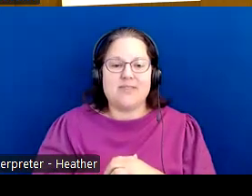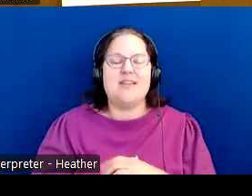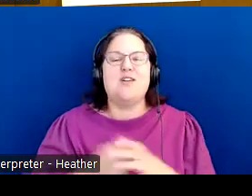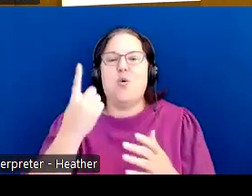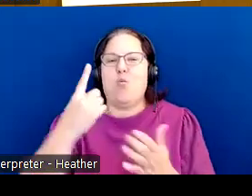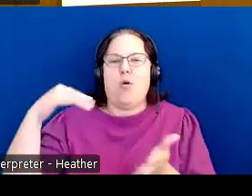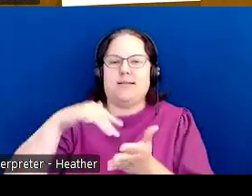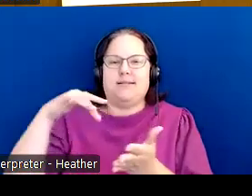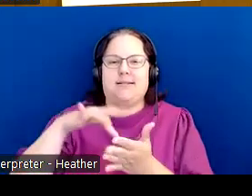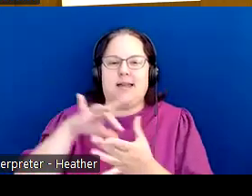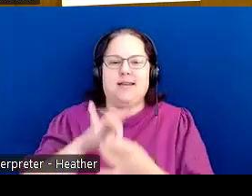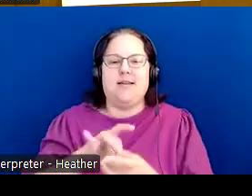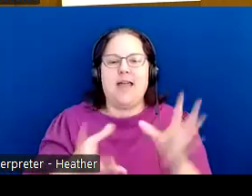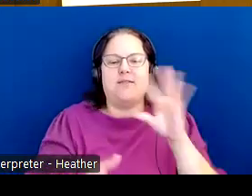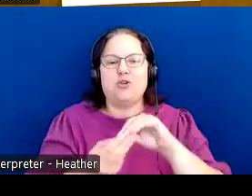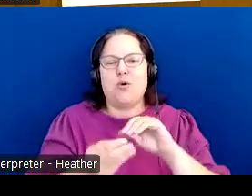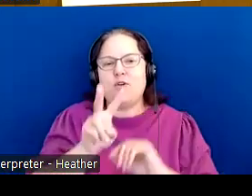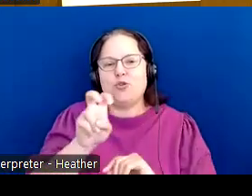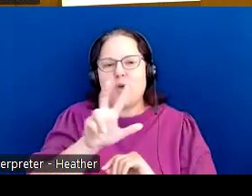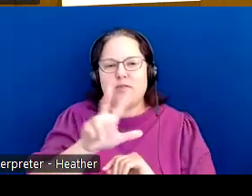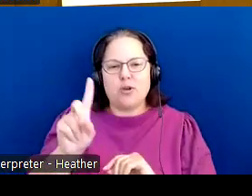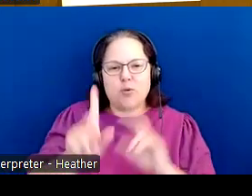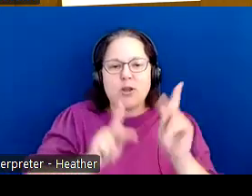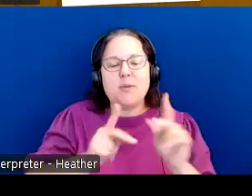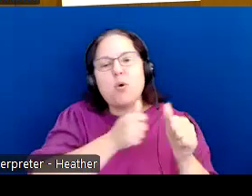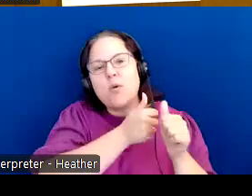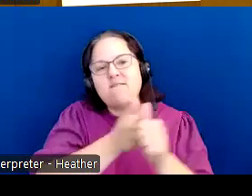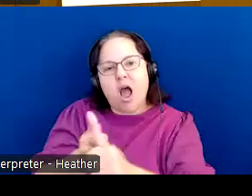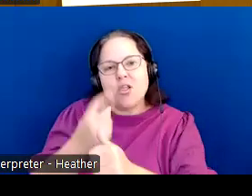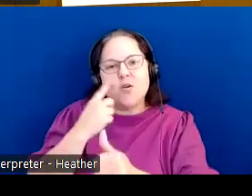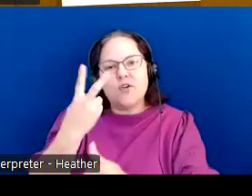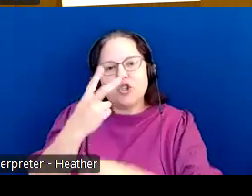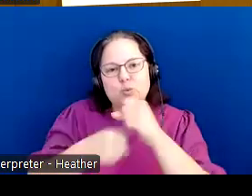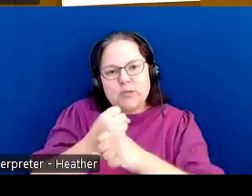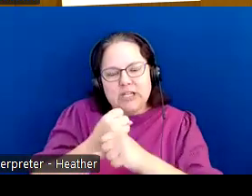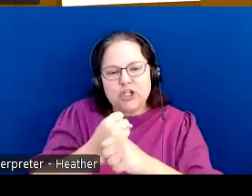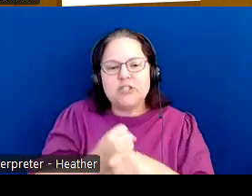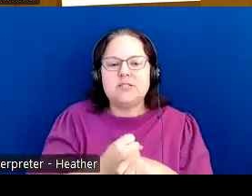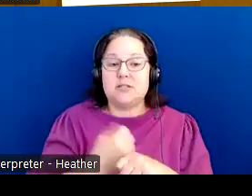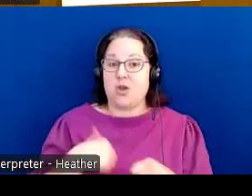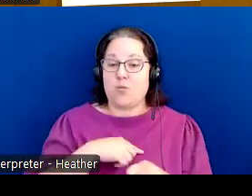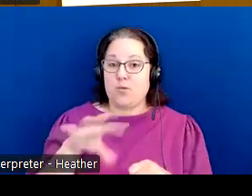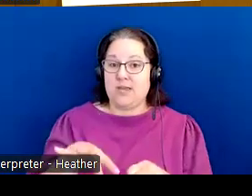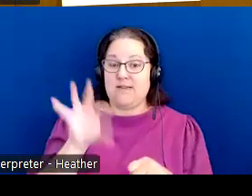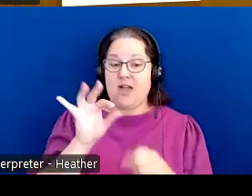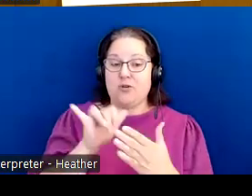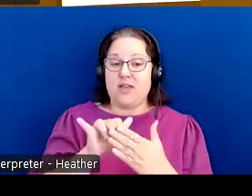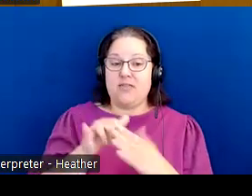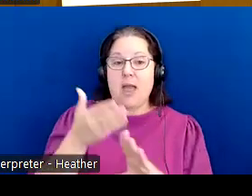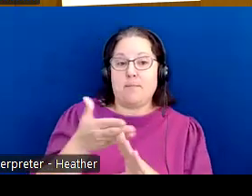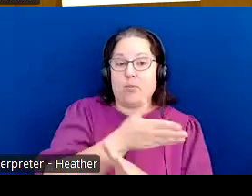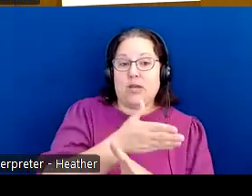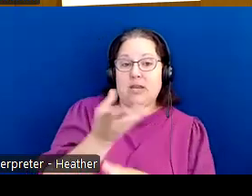looked at this, we had 231 people, we followed them for 2 years, and found that pre-burn